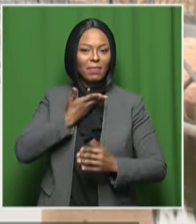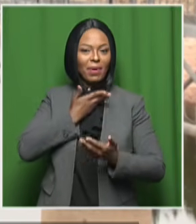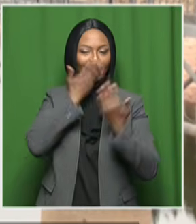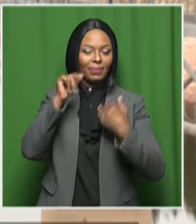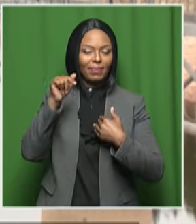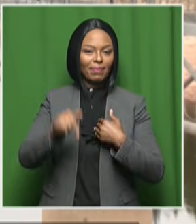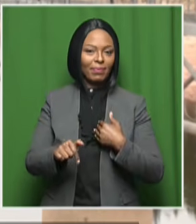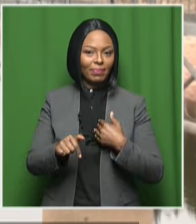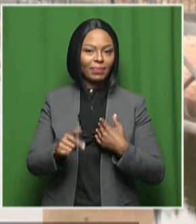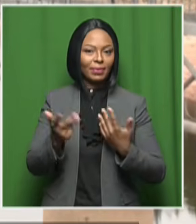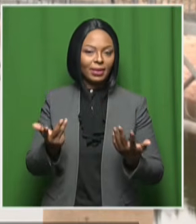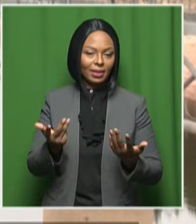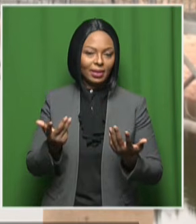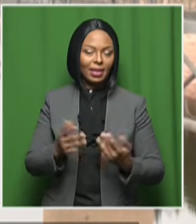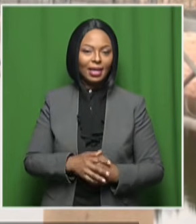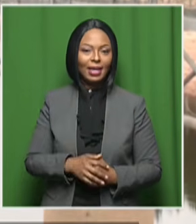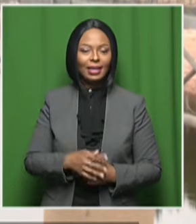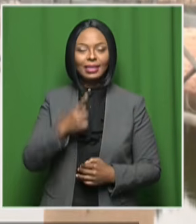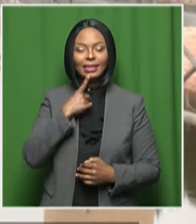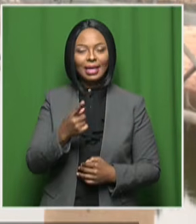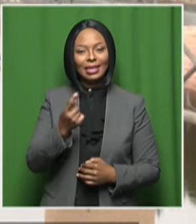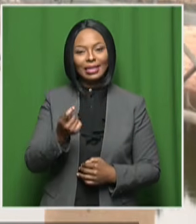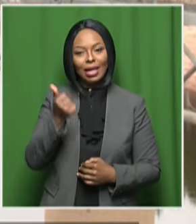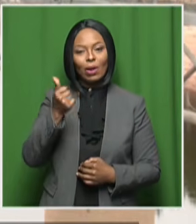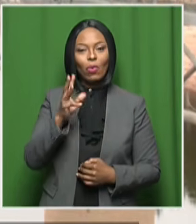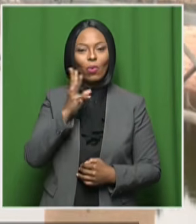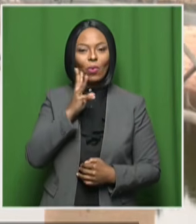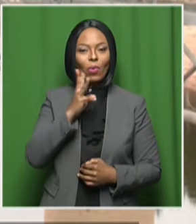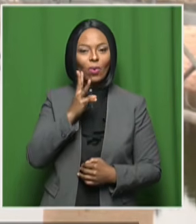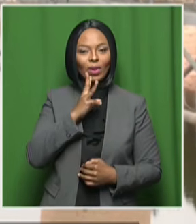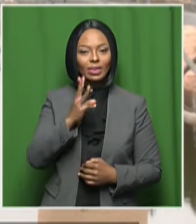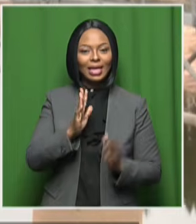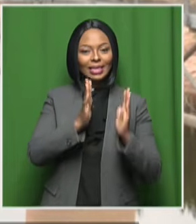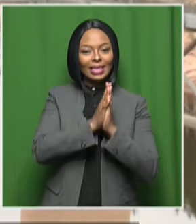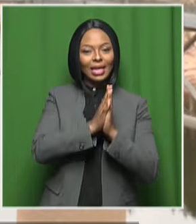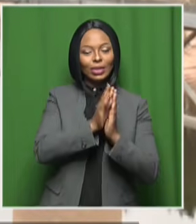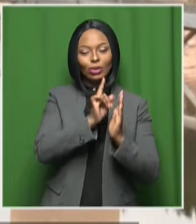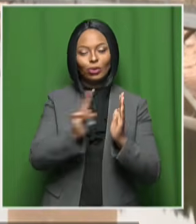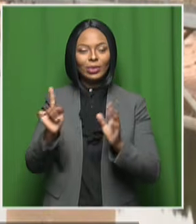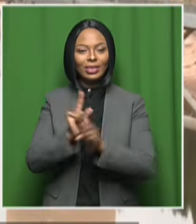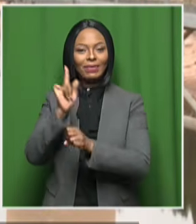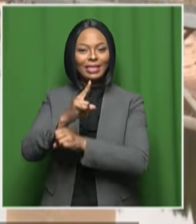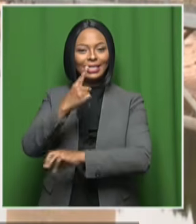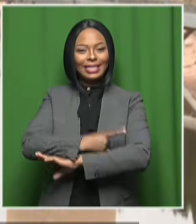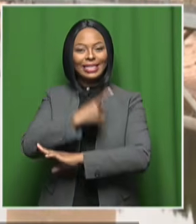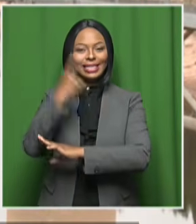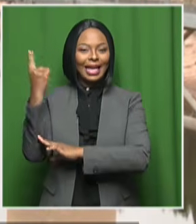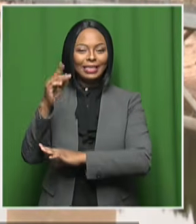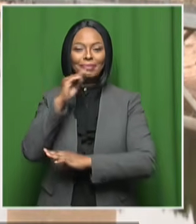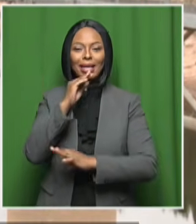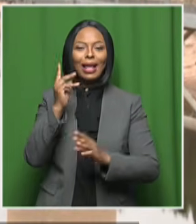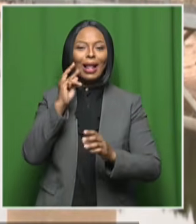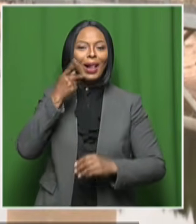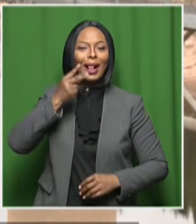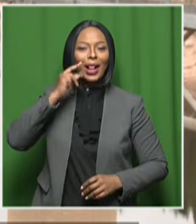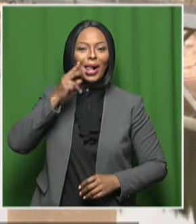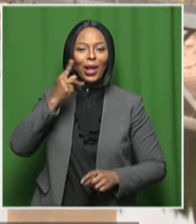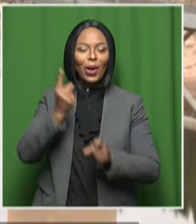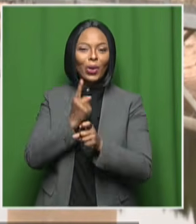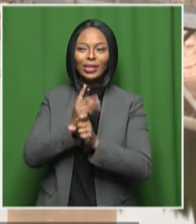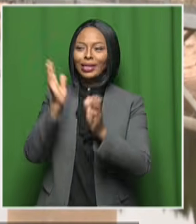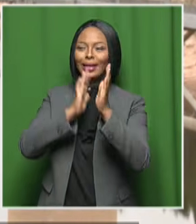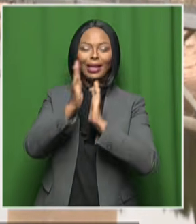that. I don't know, I think they're saying about 10 to 17 days to day zero. That keeps on changing. So I suppose the messaging as well